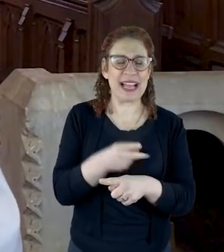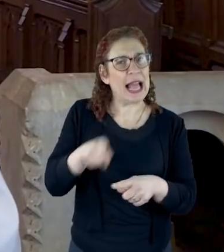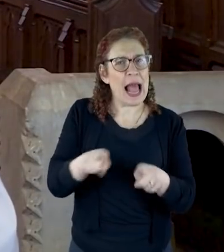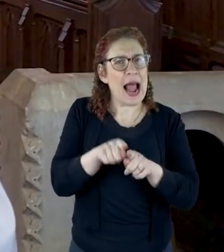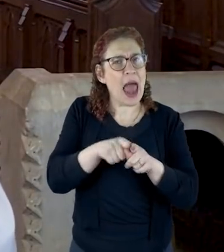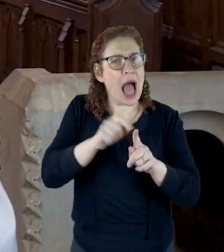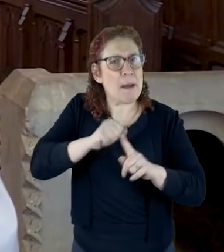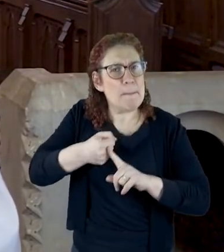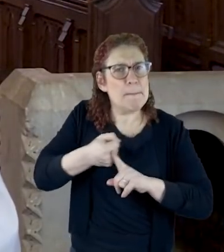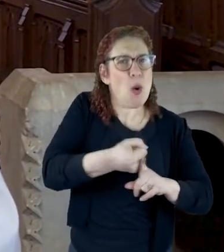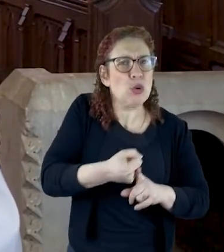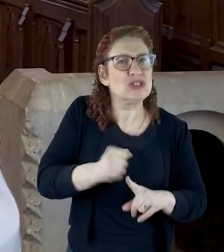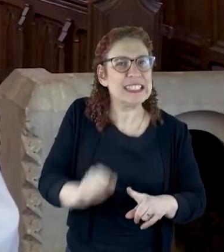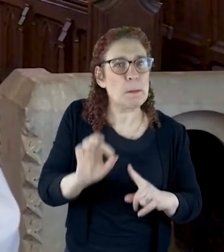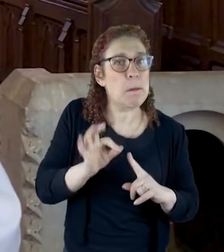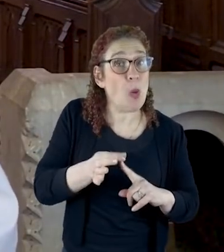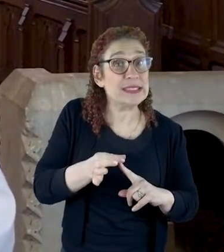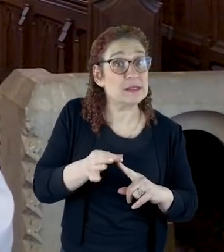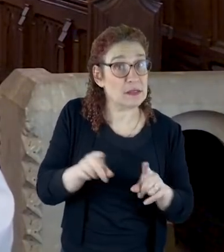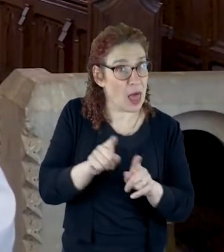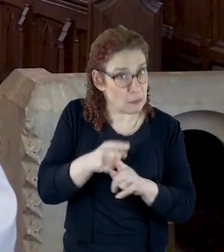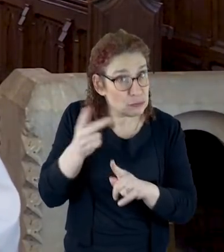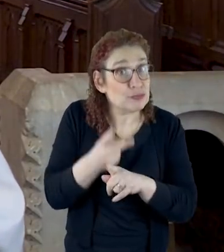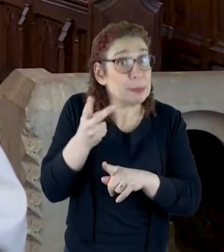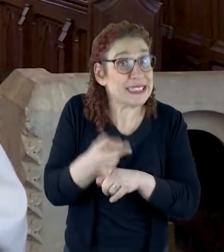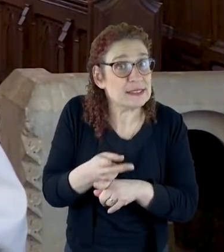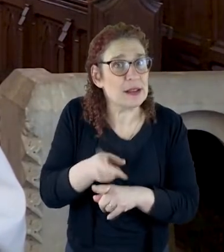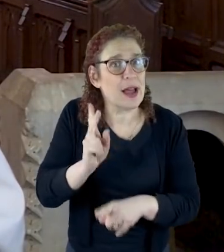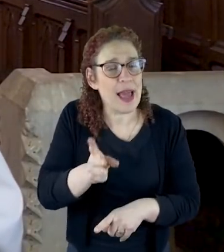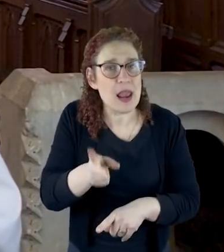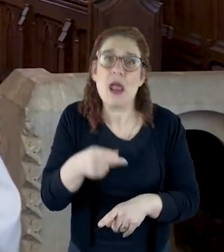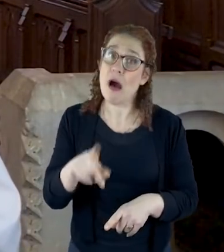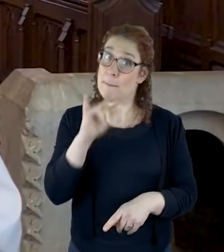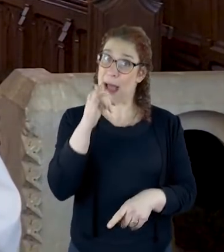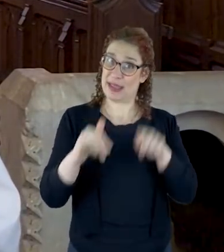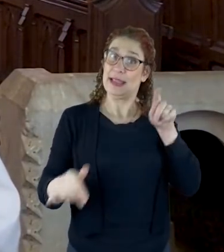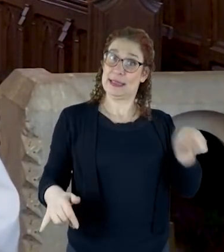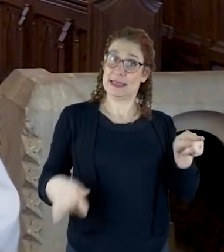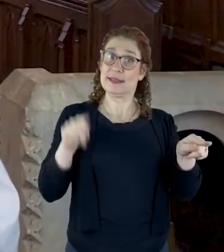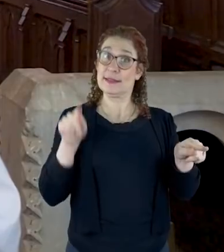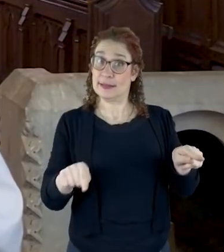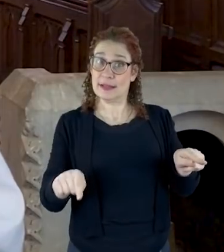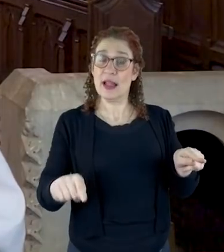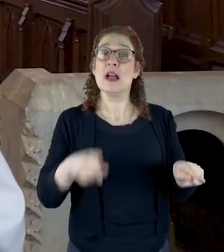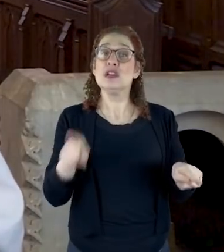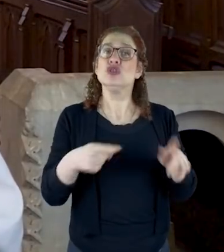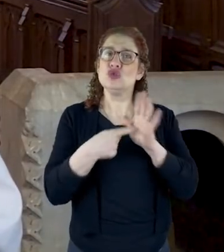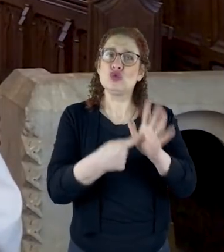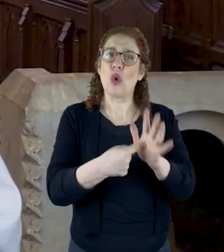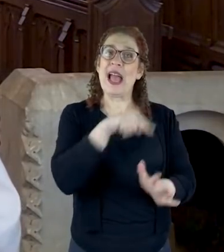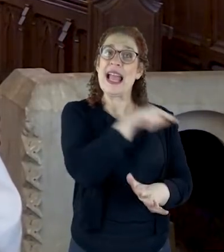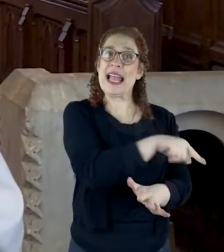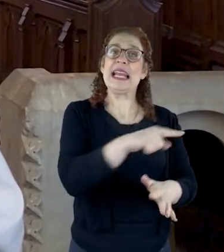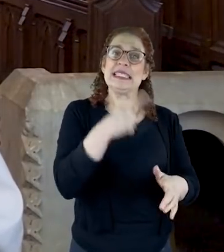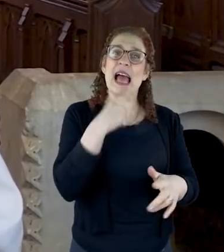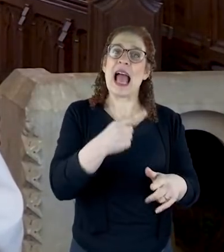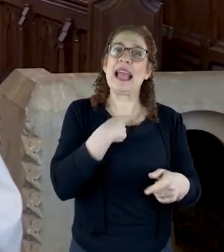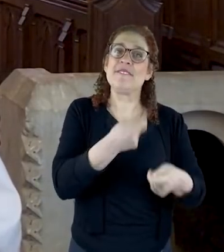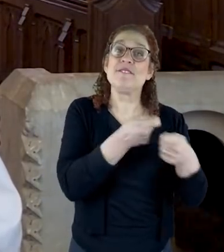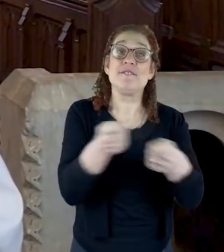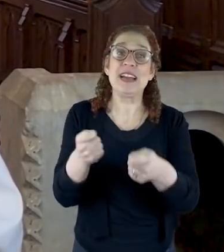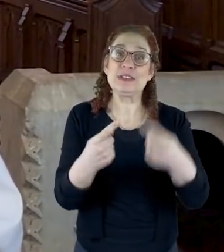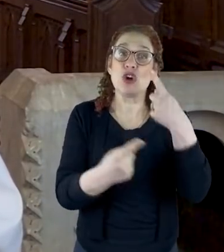You see, when Jesus fed the 5,000 in chapter 14, he was symbolically demonstrating that he has come to feed God's